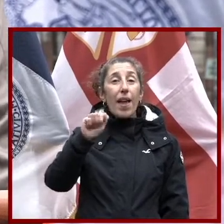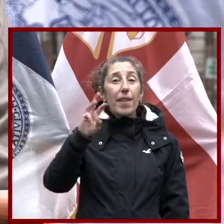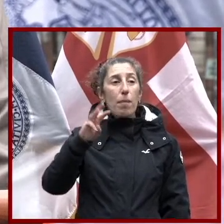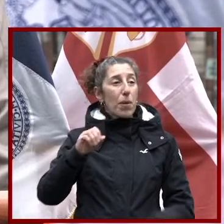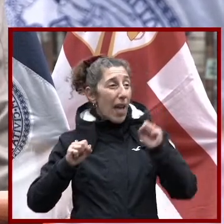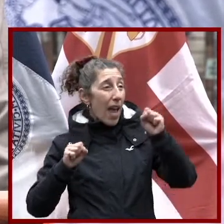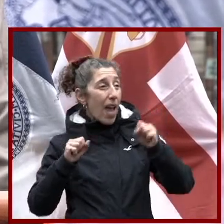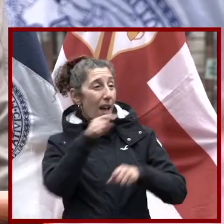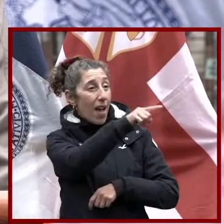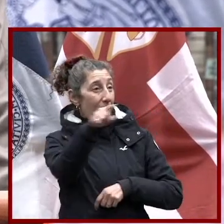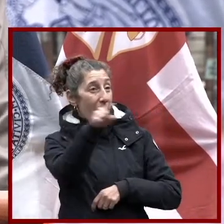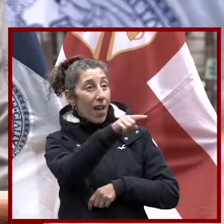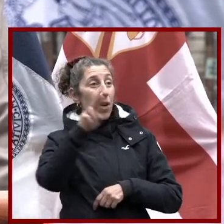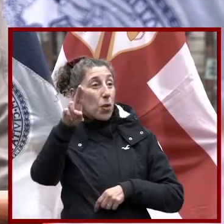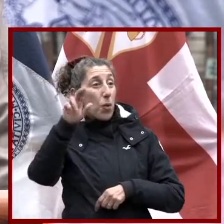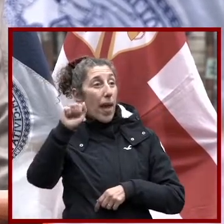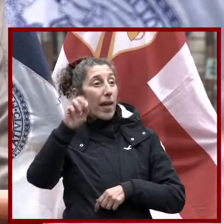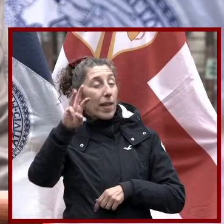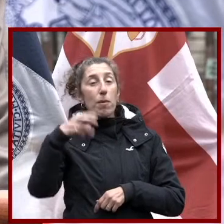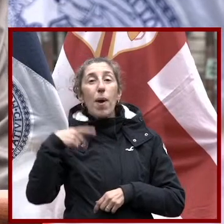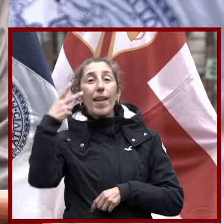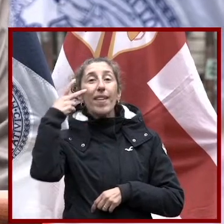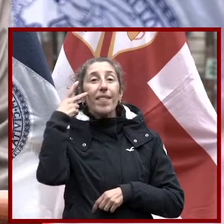UAW. Stand in the back there, all right.